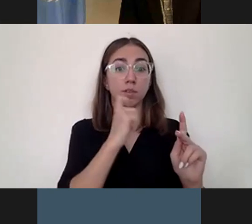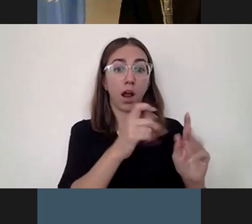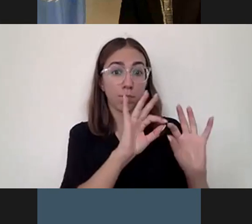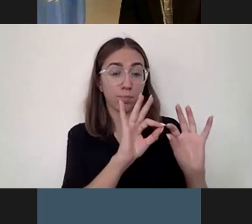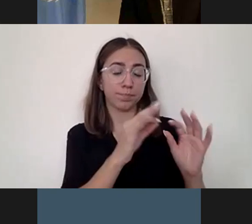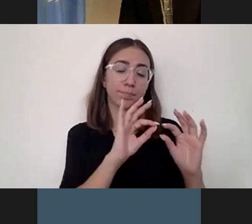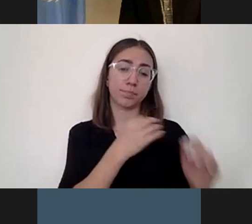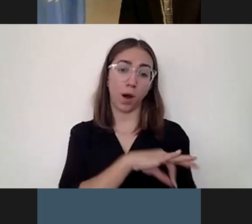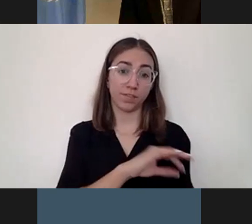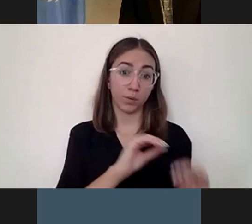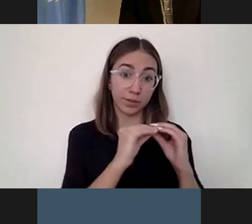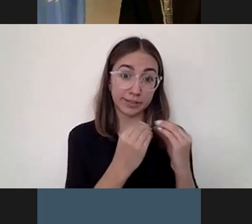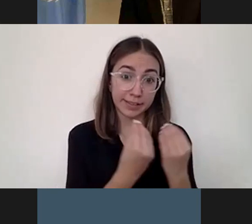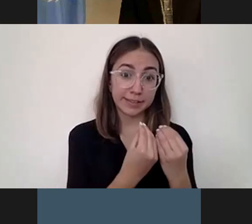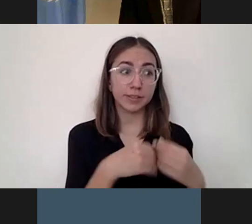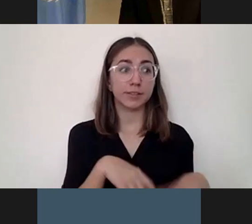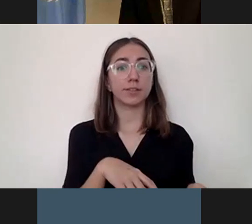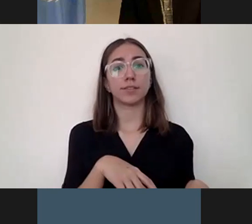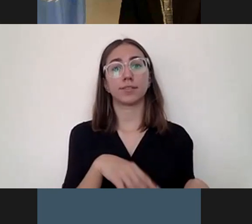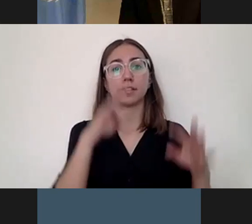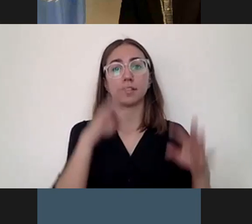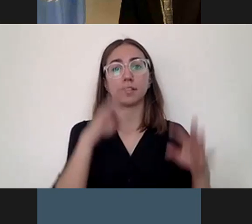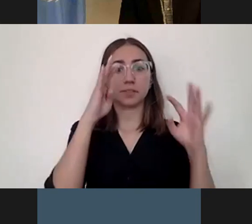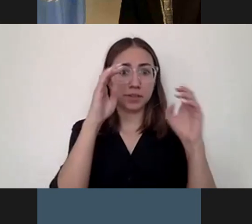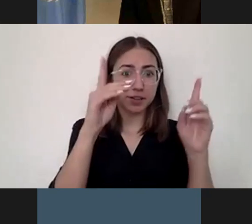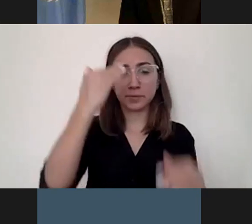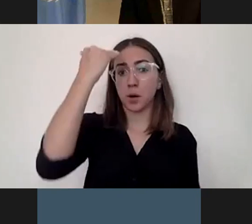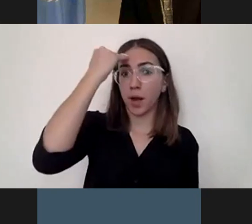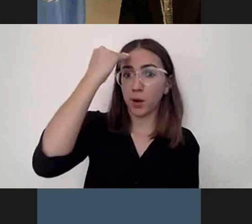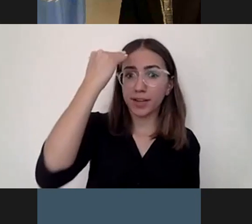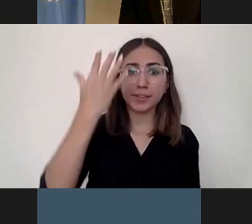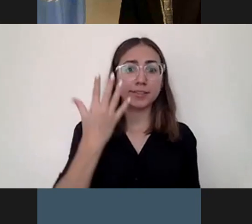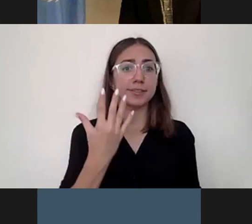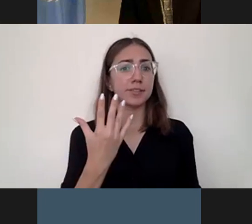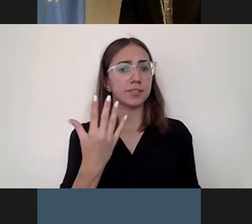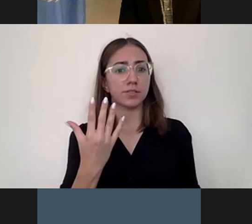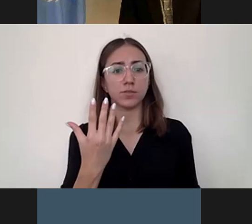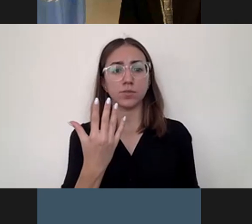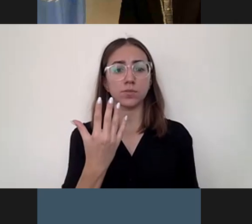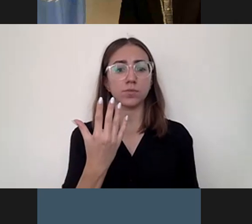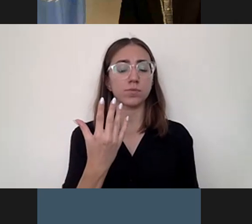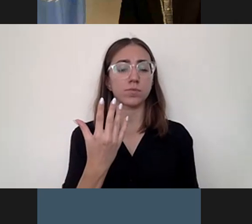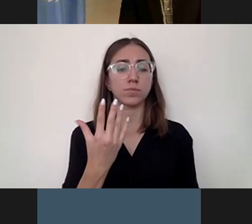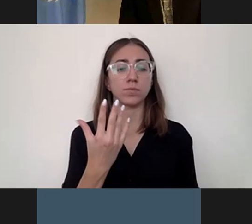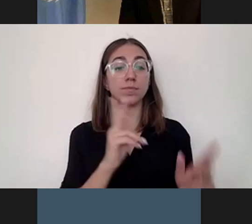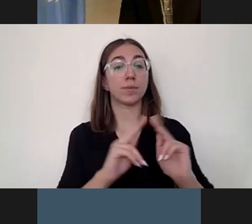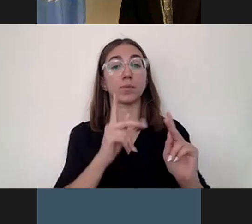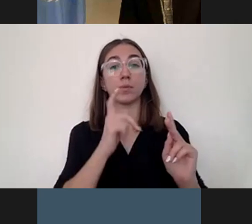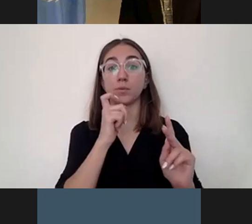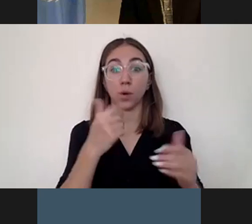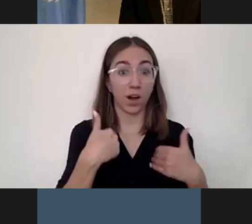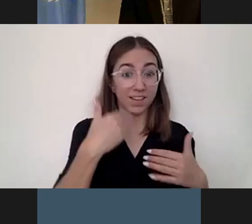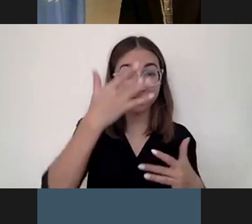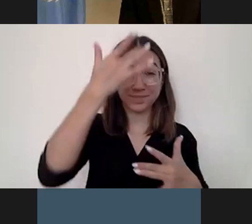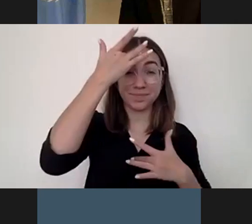doing popular education and awareness campaigns, so that people who don't have COVID but they may have